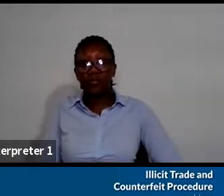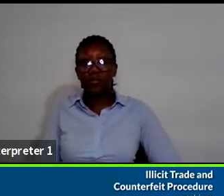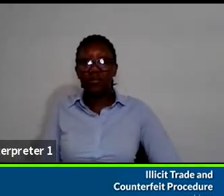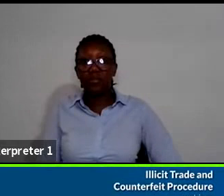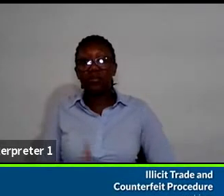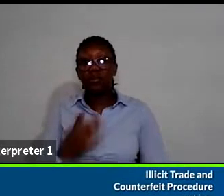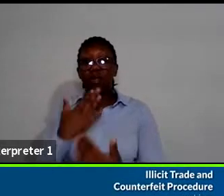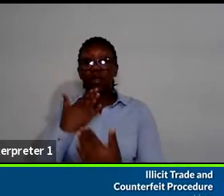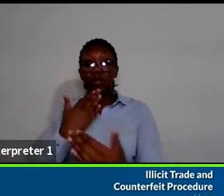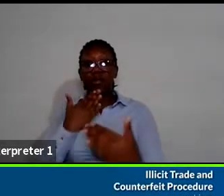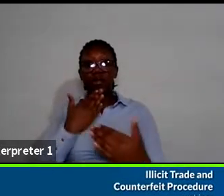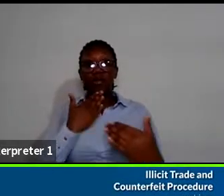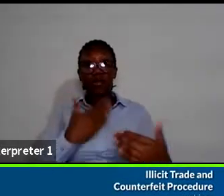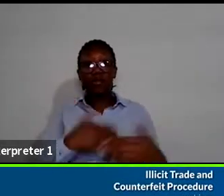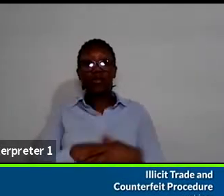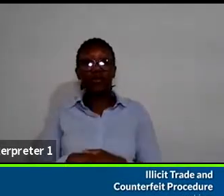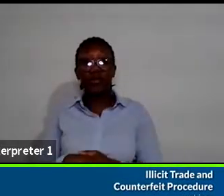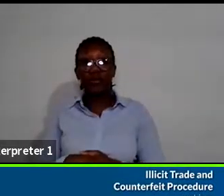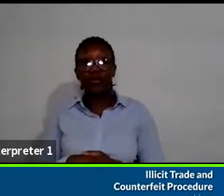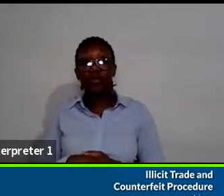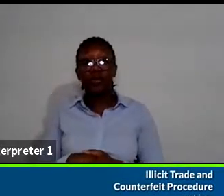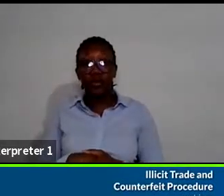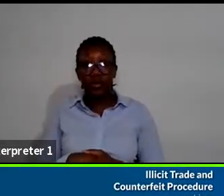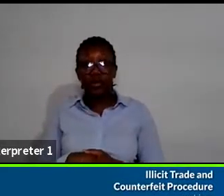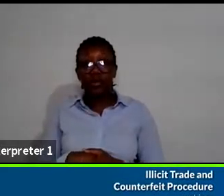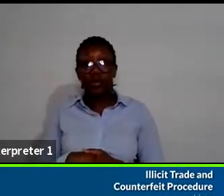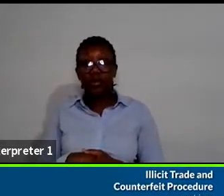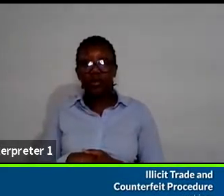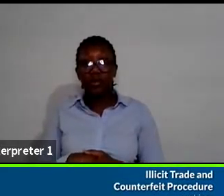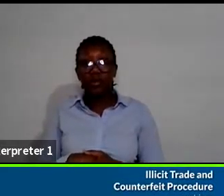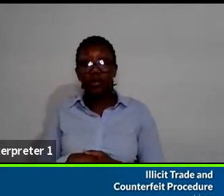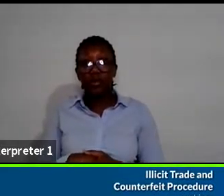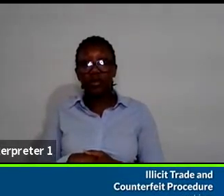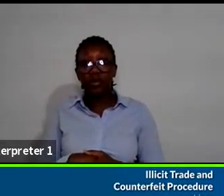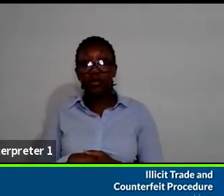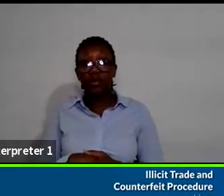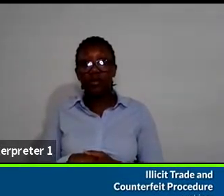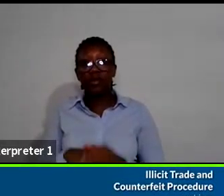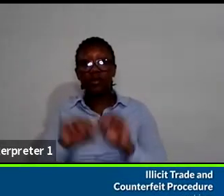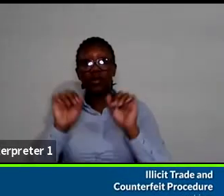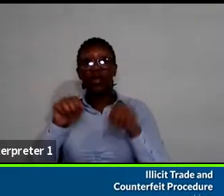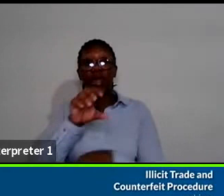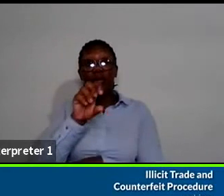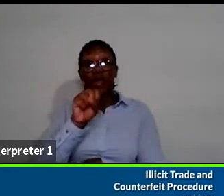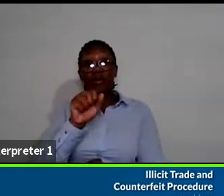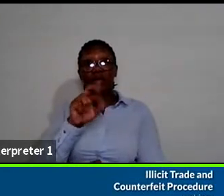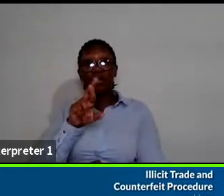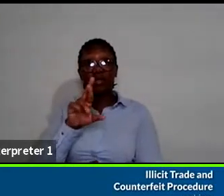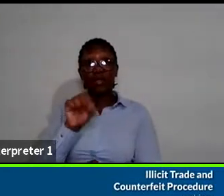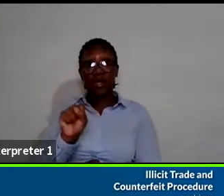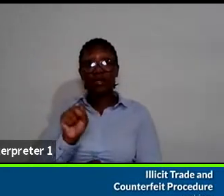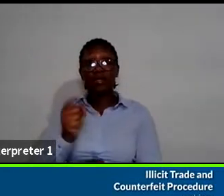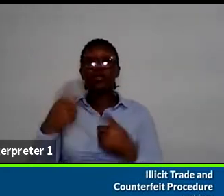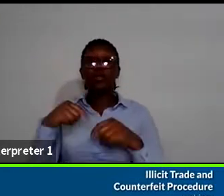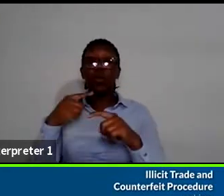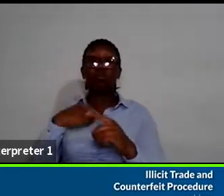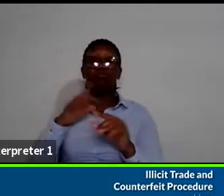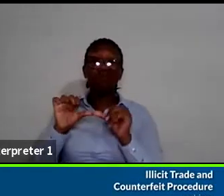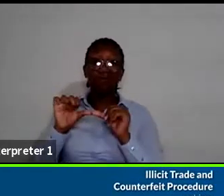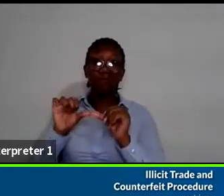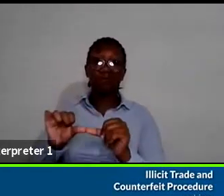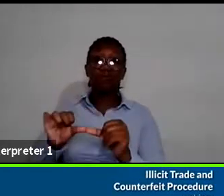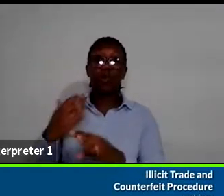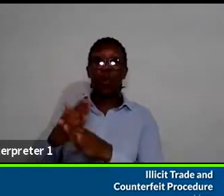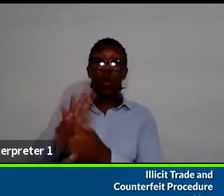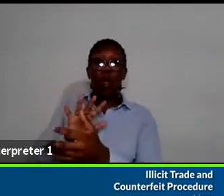Thank you, Mr. Mugeri. So SARS continues to work with all law enforcement agencies in